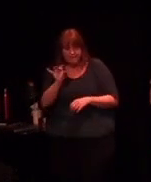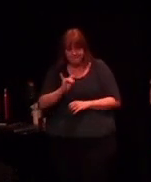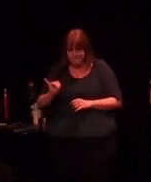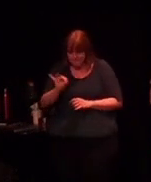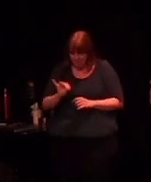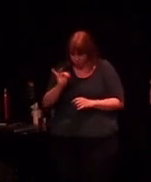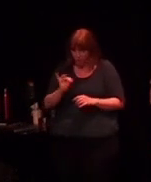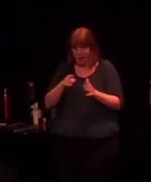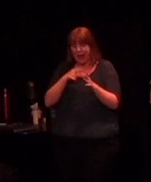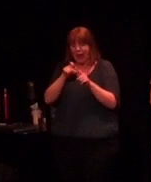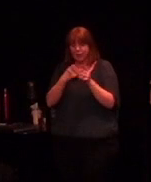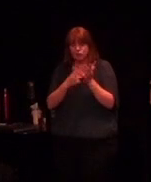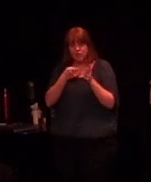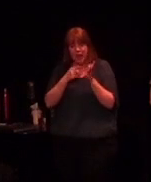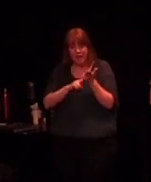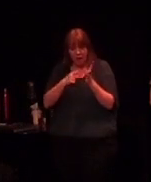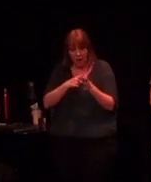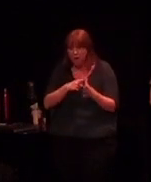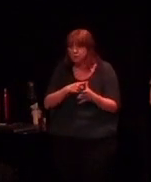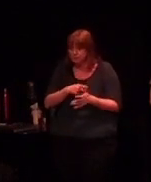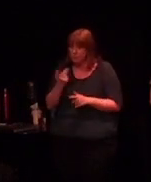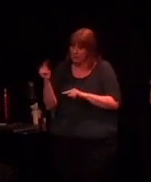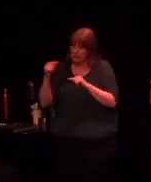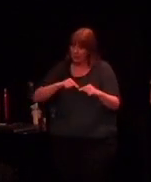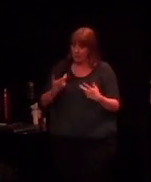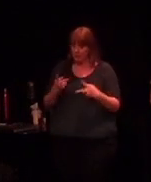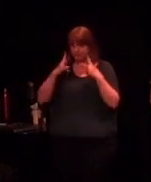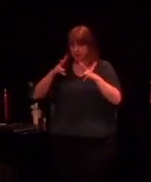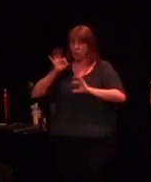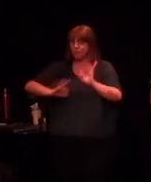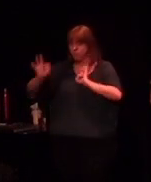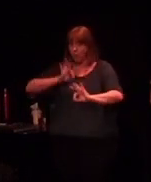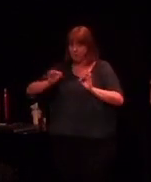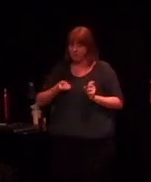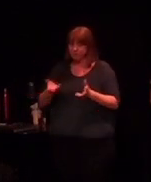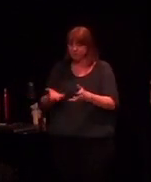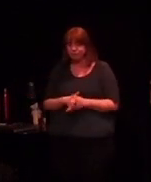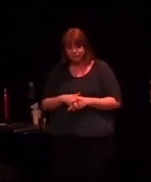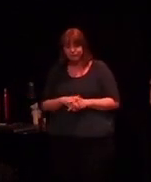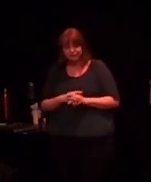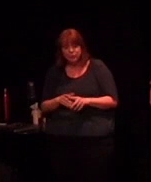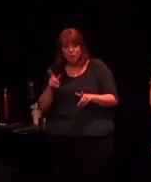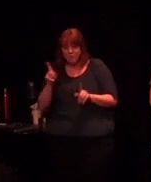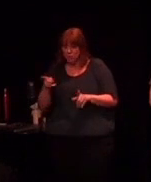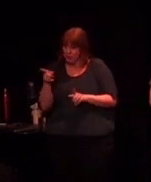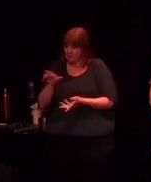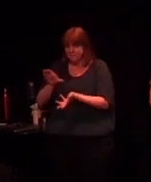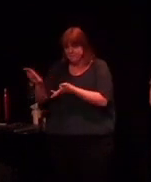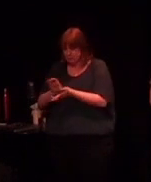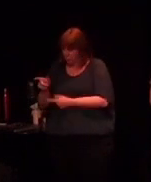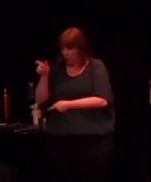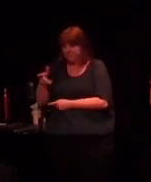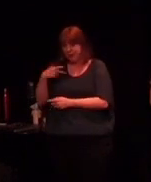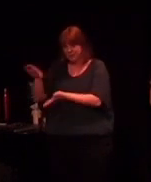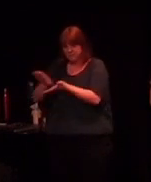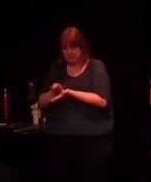and Adriana, and they came and did a visual performance. And that's an artist looking at the funding they've received, and actually,